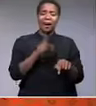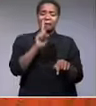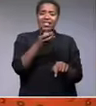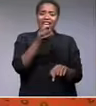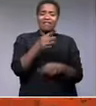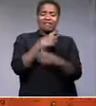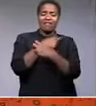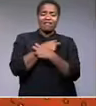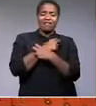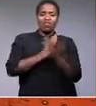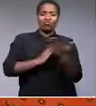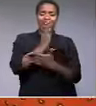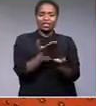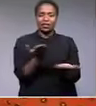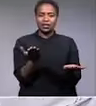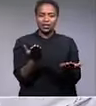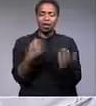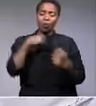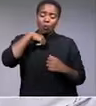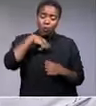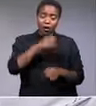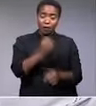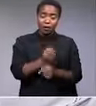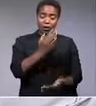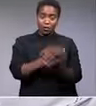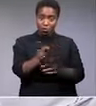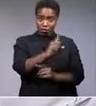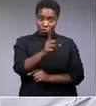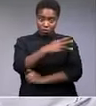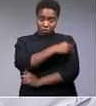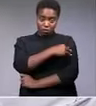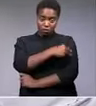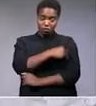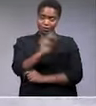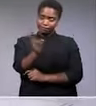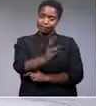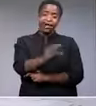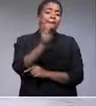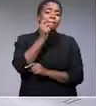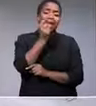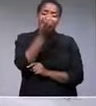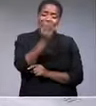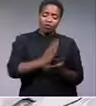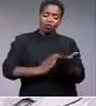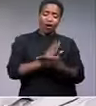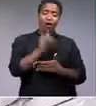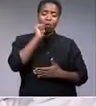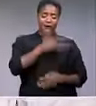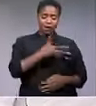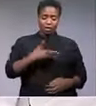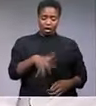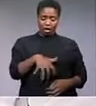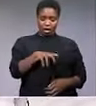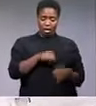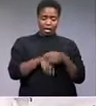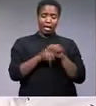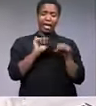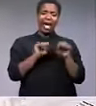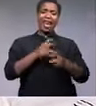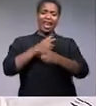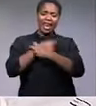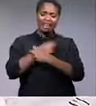leave rights. So we want to call on all employers to give the fathers paternity leaves, and